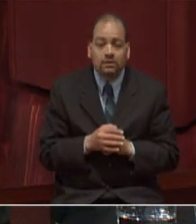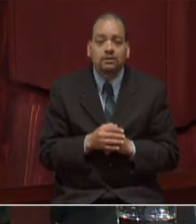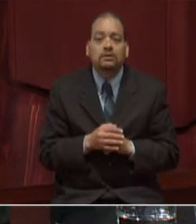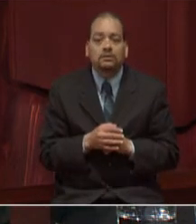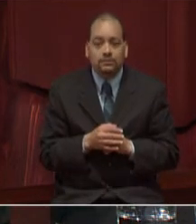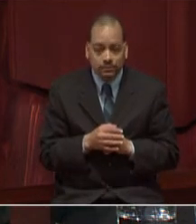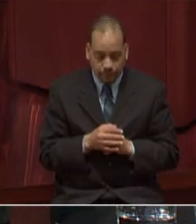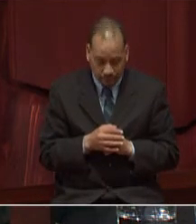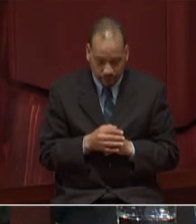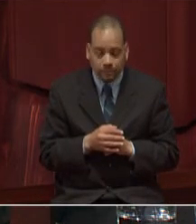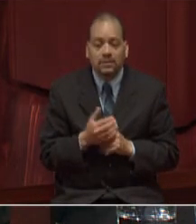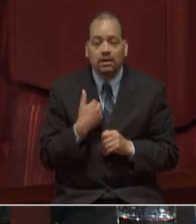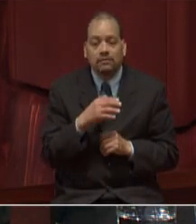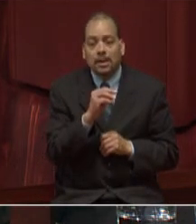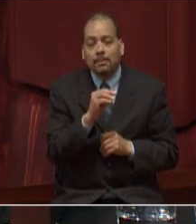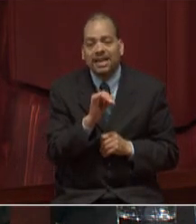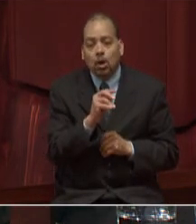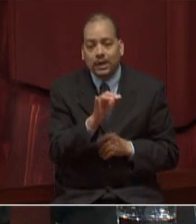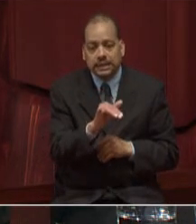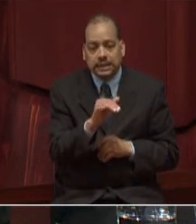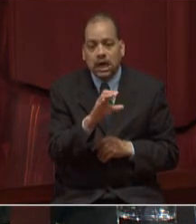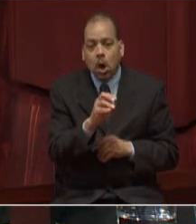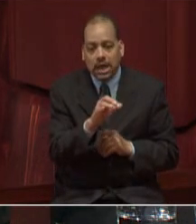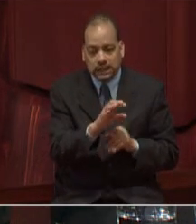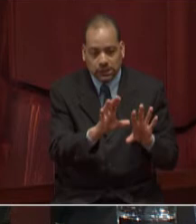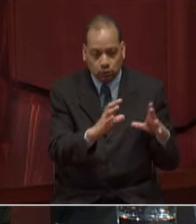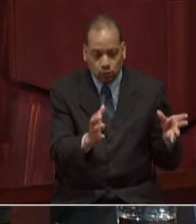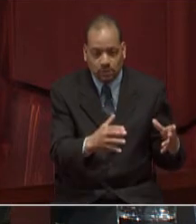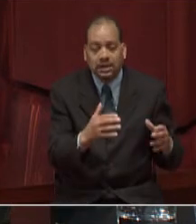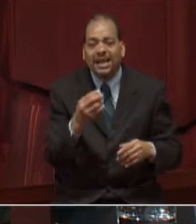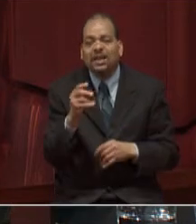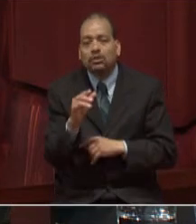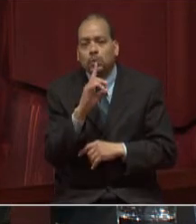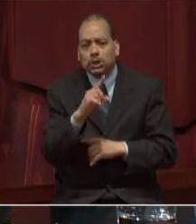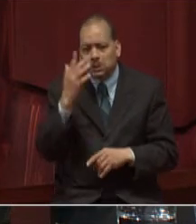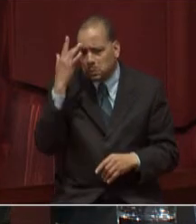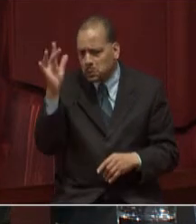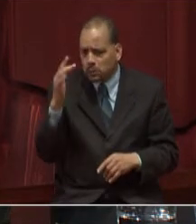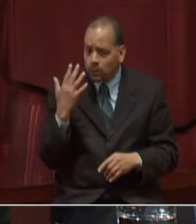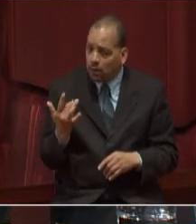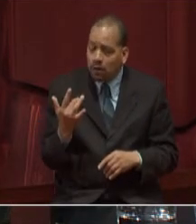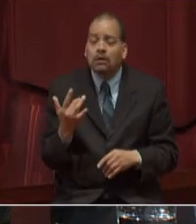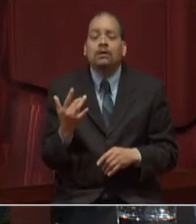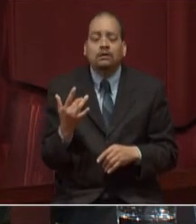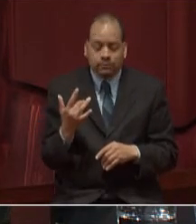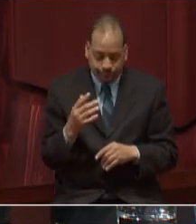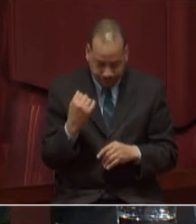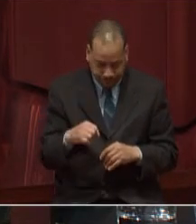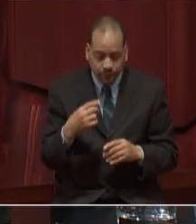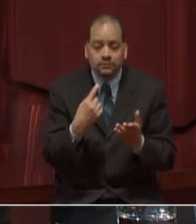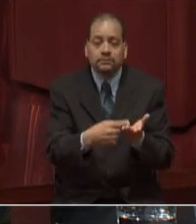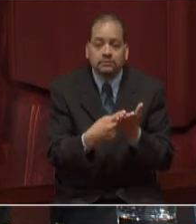the minority caucus, and Henry was, I think, brilliant in being able to talk about